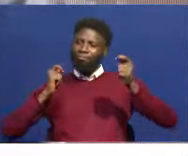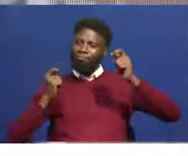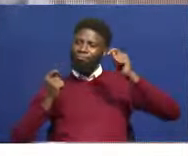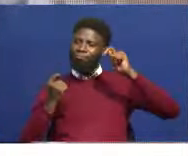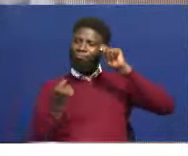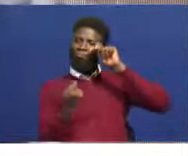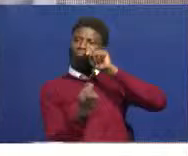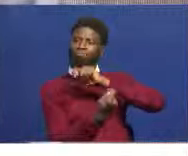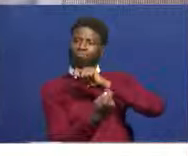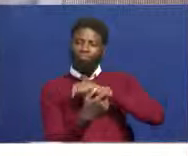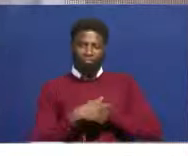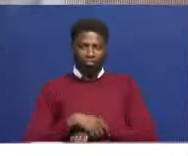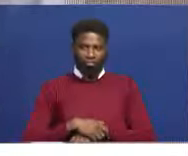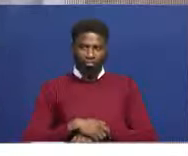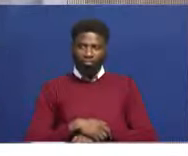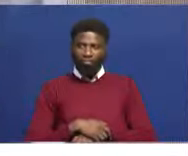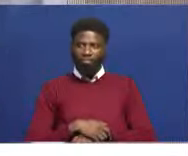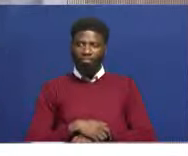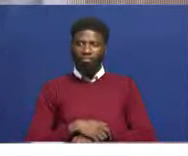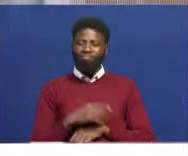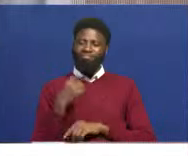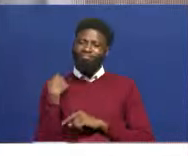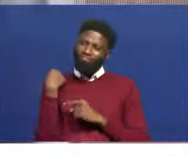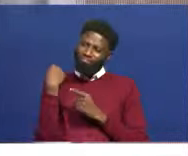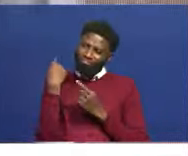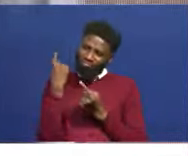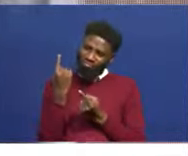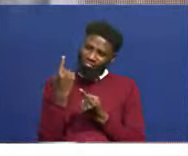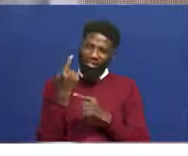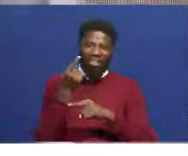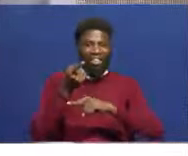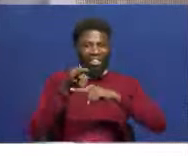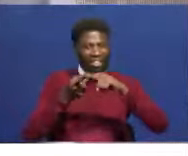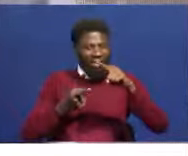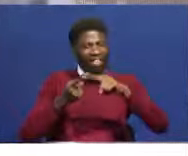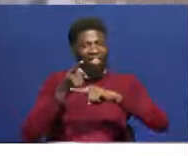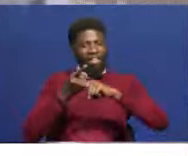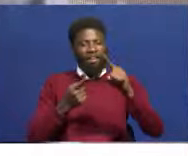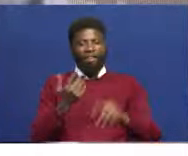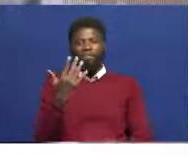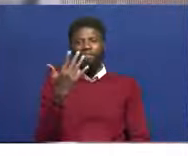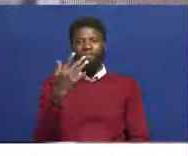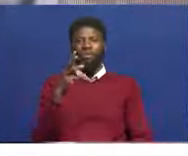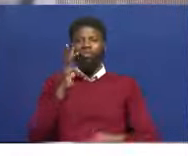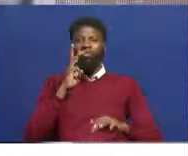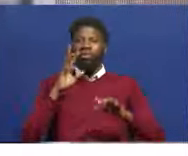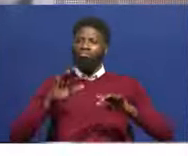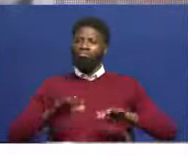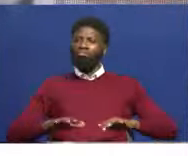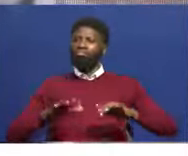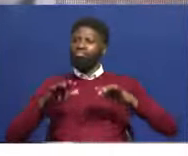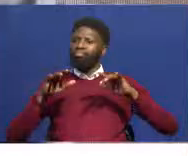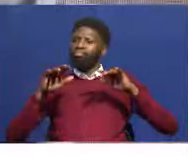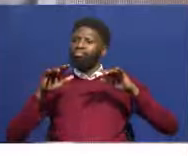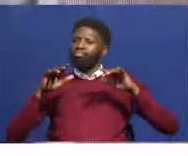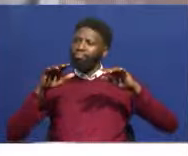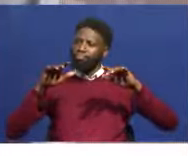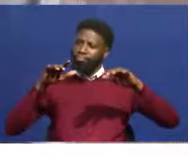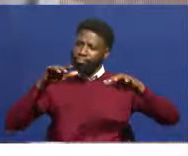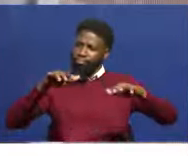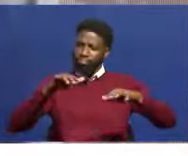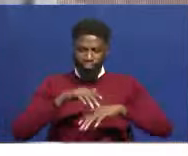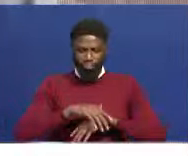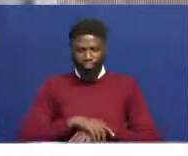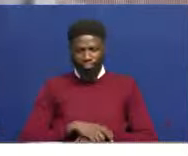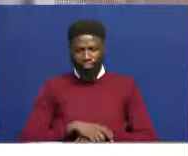We have been having floods for the last 5 years, and large territory of South Sudan is under